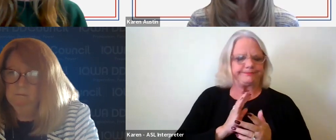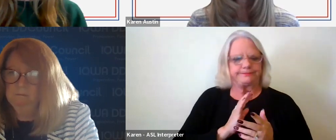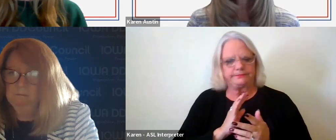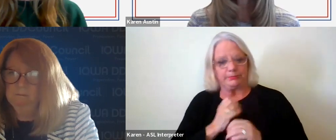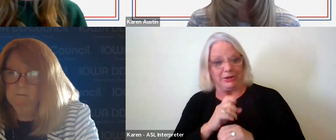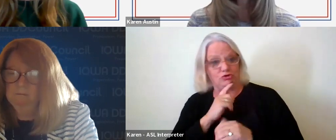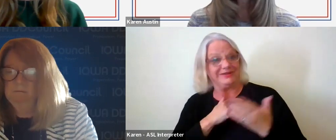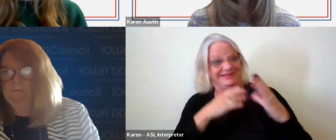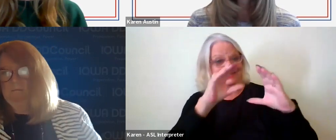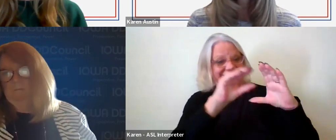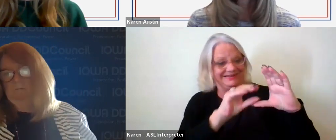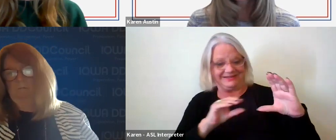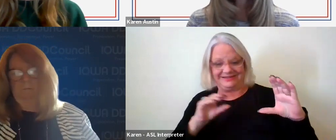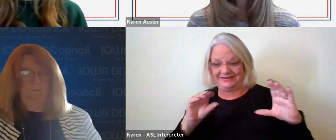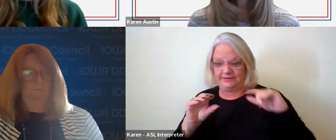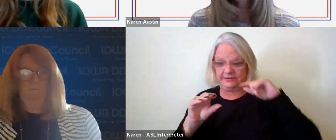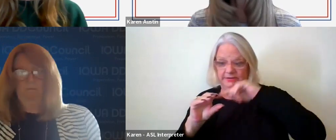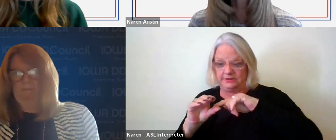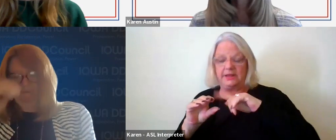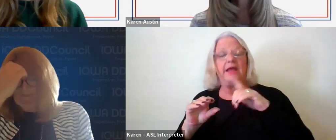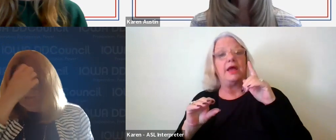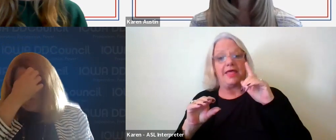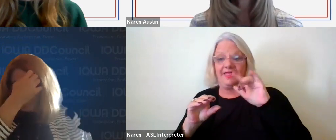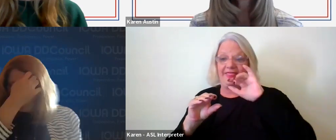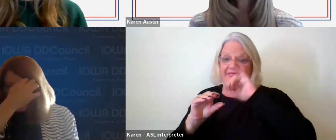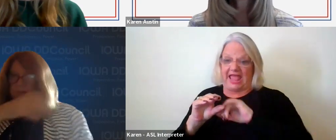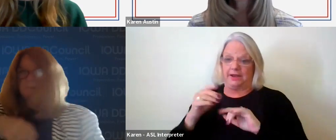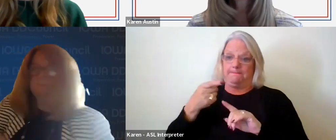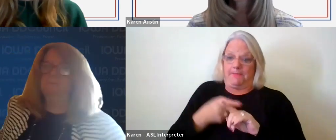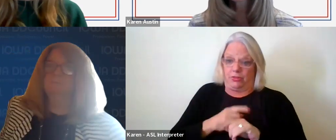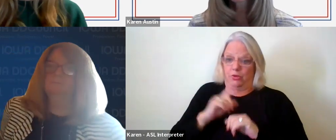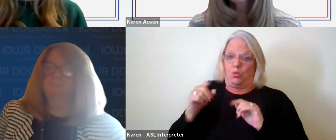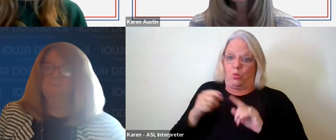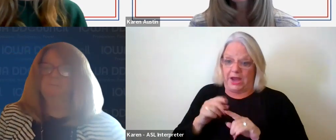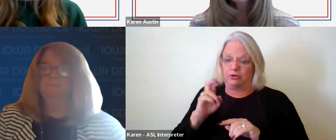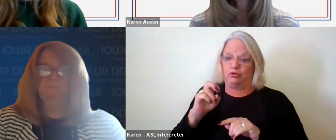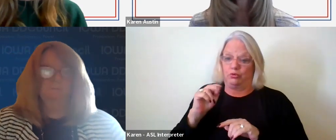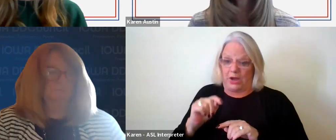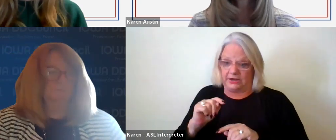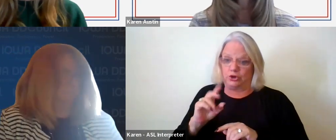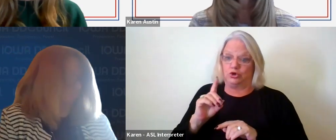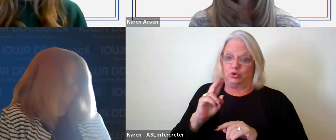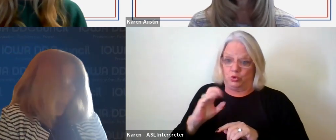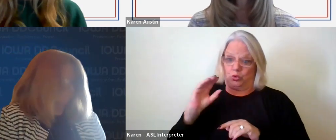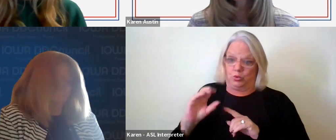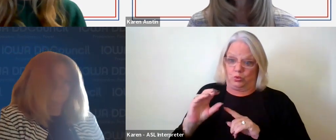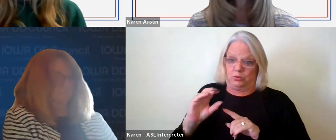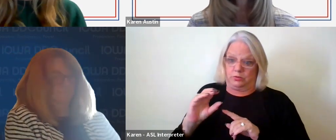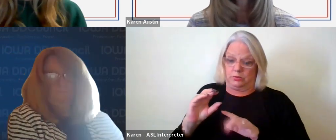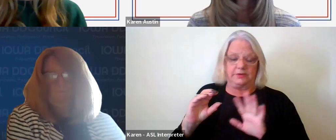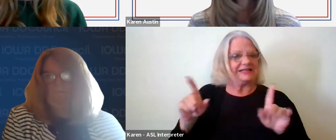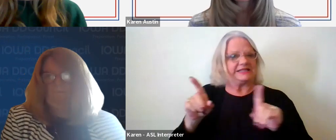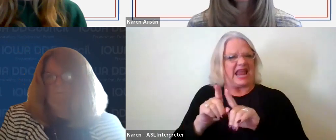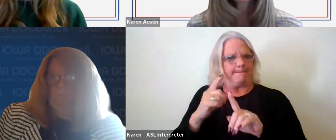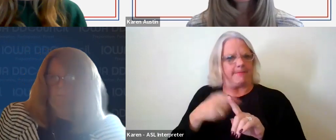taking that out in the month that you're paying the rent. So I think that it's anticipated that you might need to move money